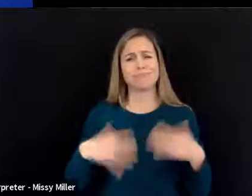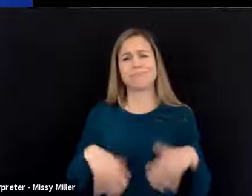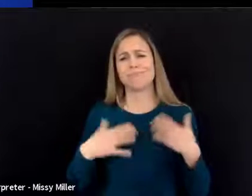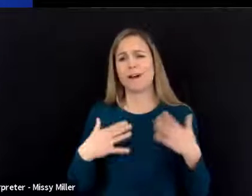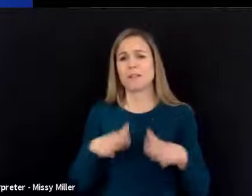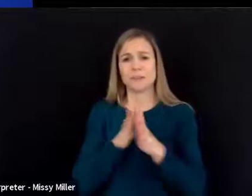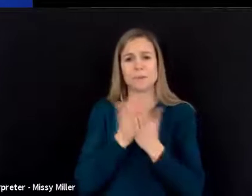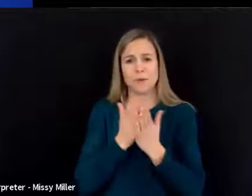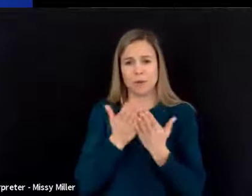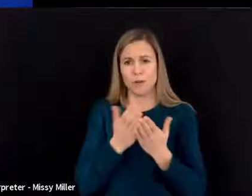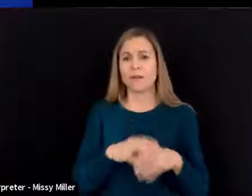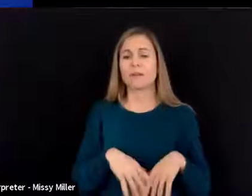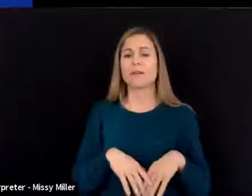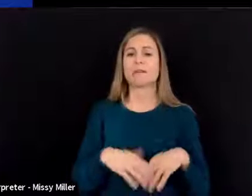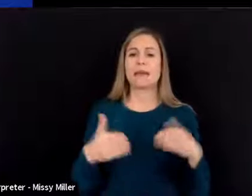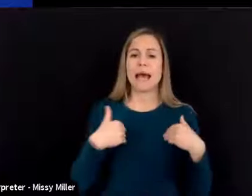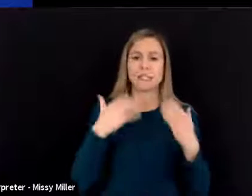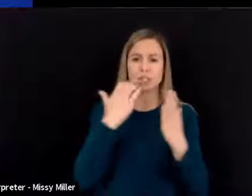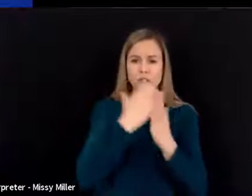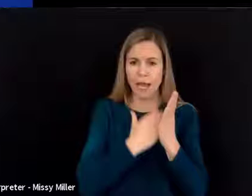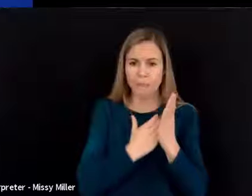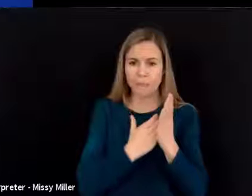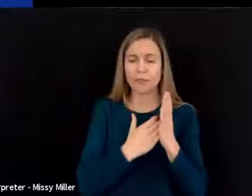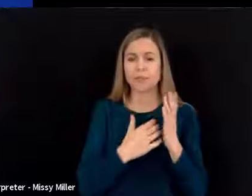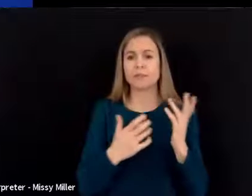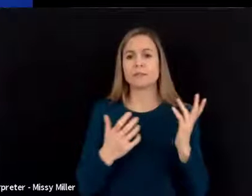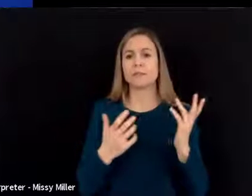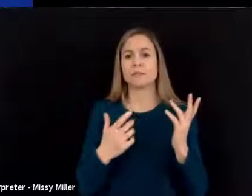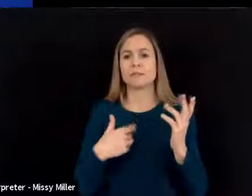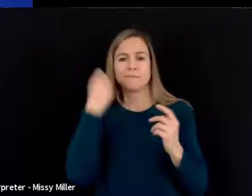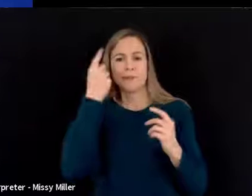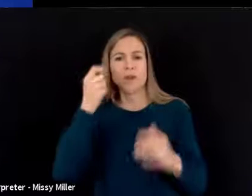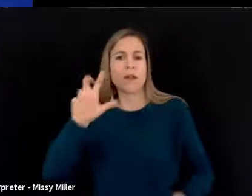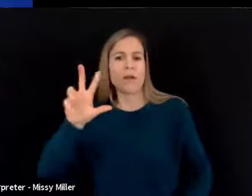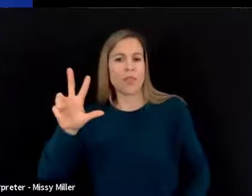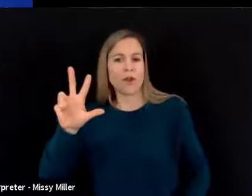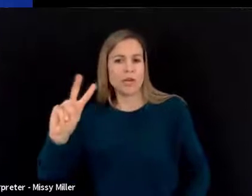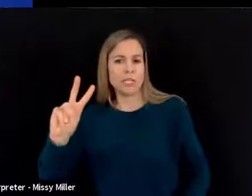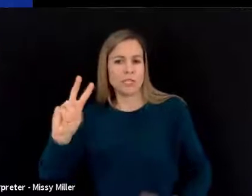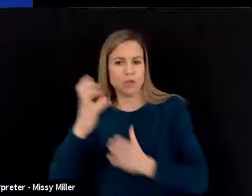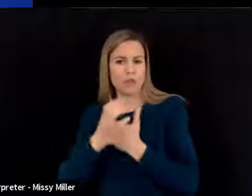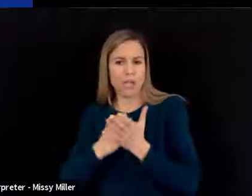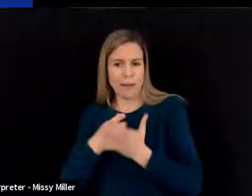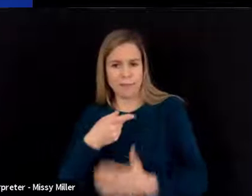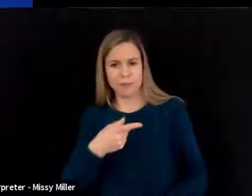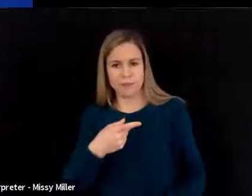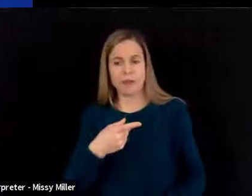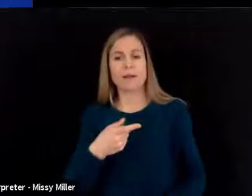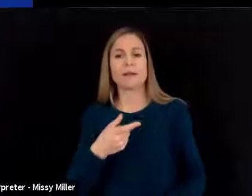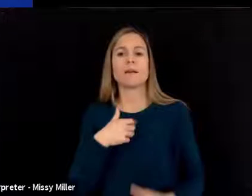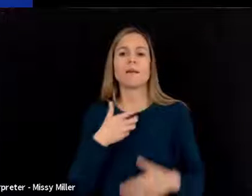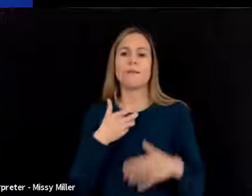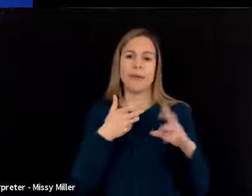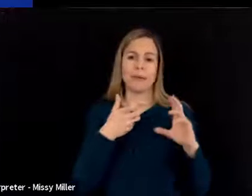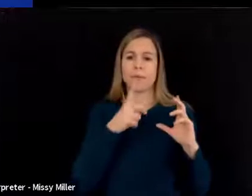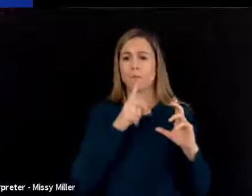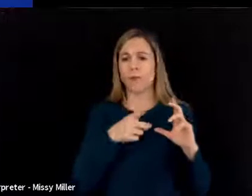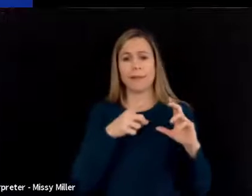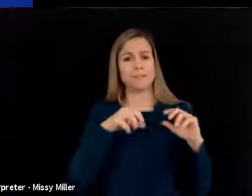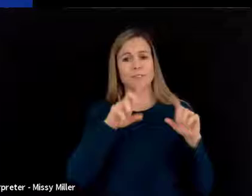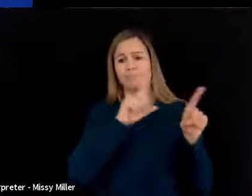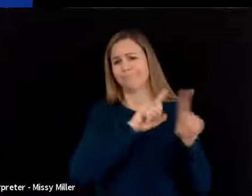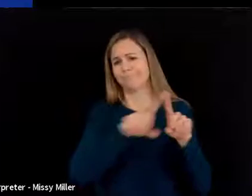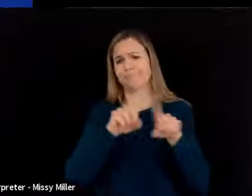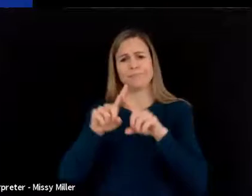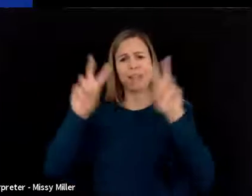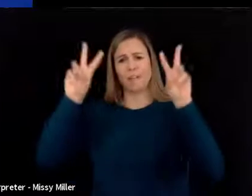has topical chapters. There are 32 chapters, and they deal with individual topics. This is like